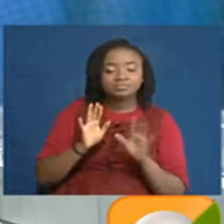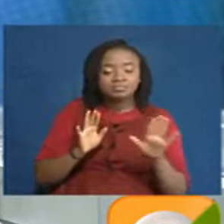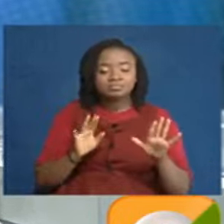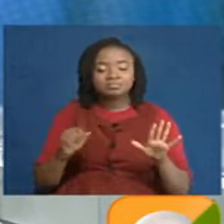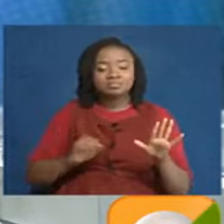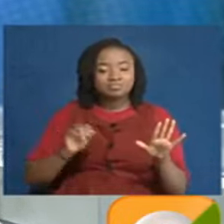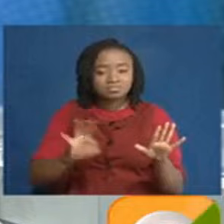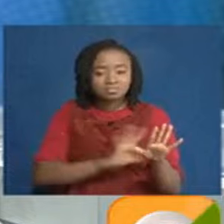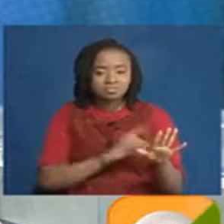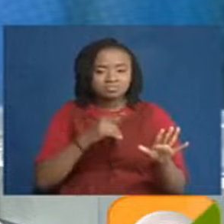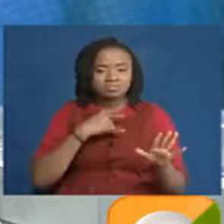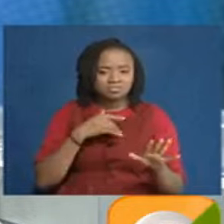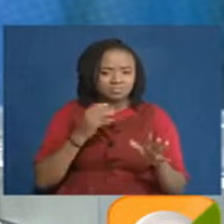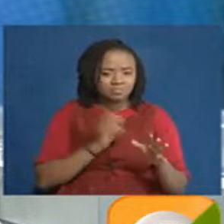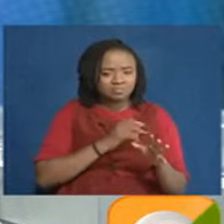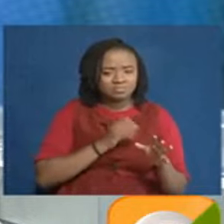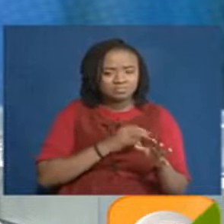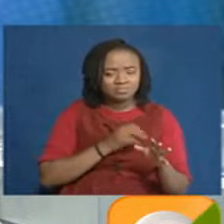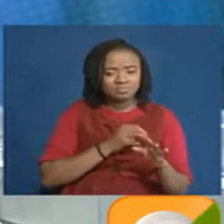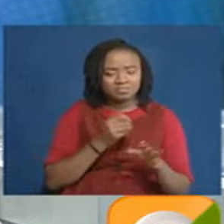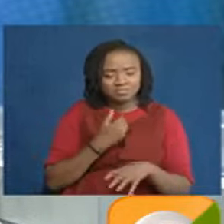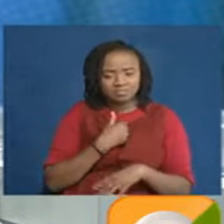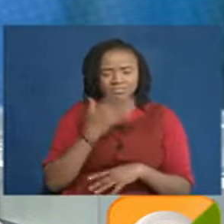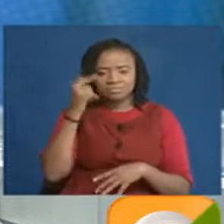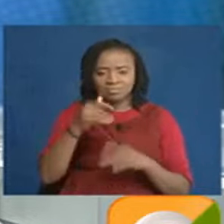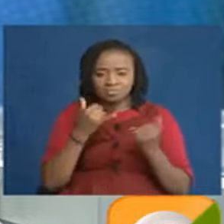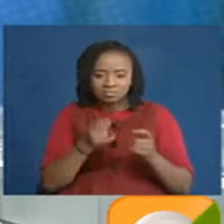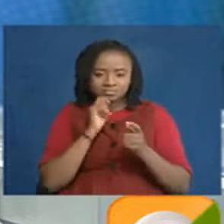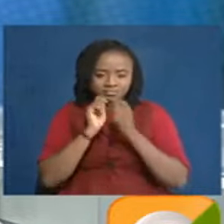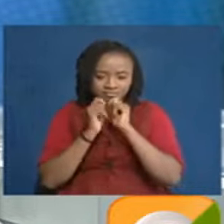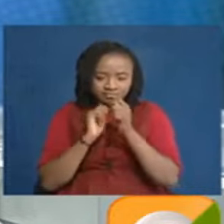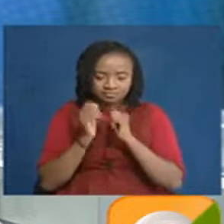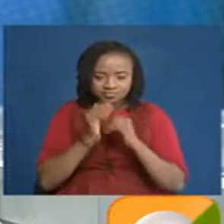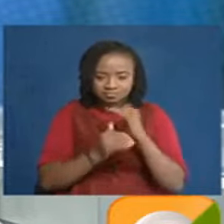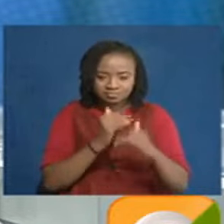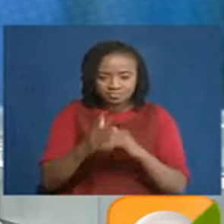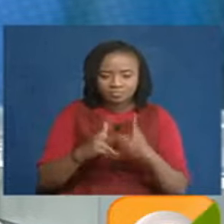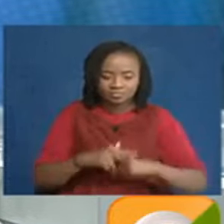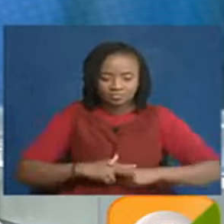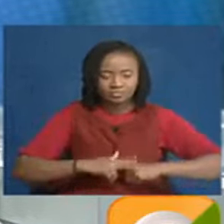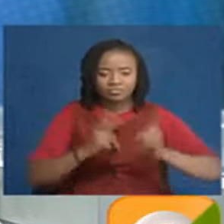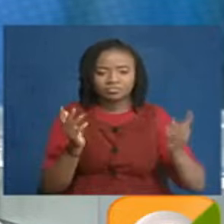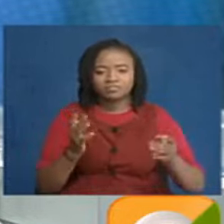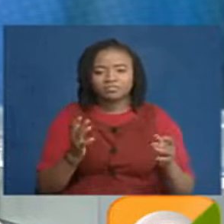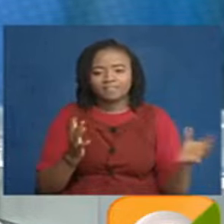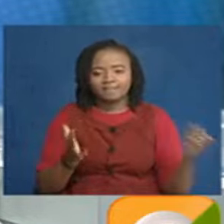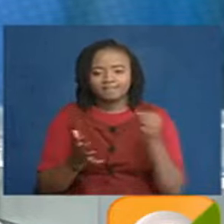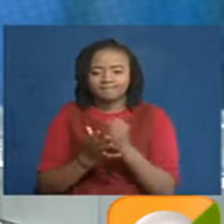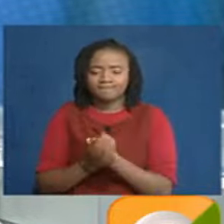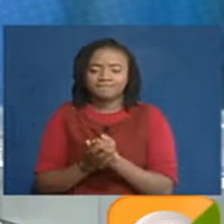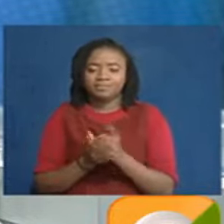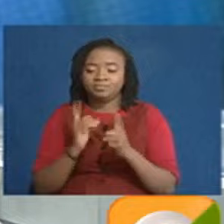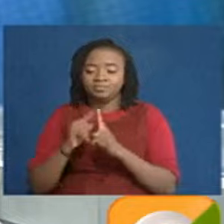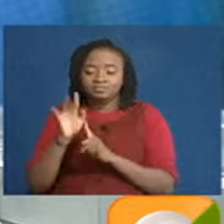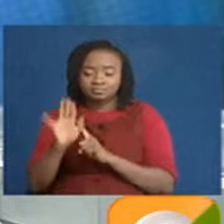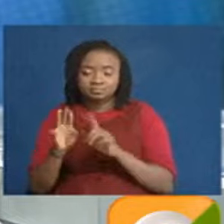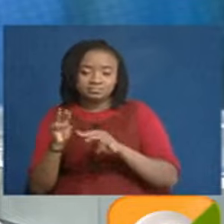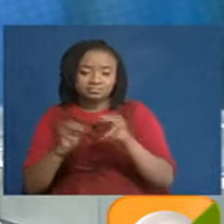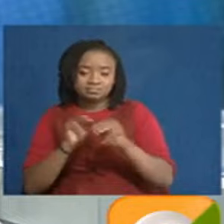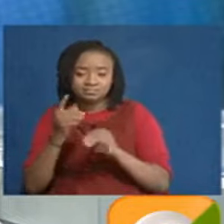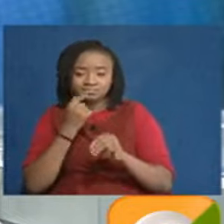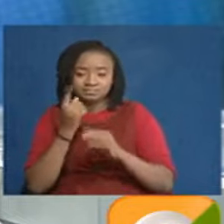to the fresh vetting and recruitment exercise that is said to be conducted by the new body. The management reports that